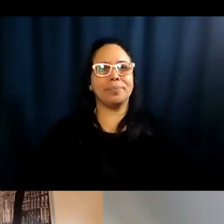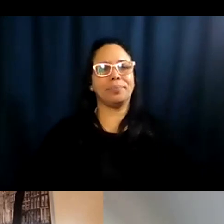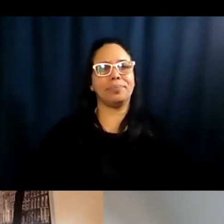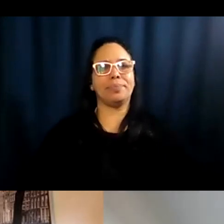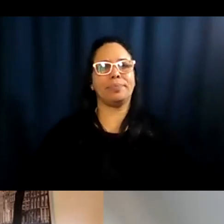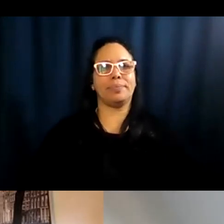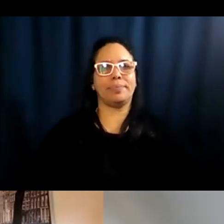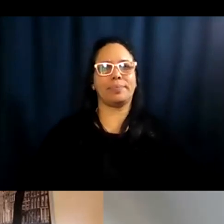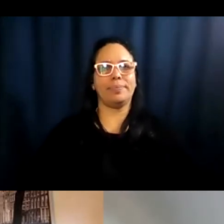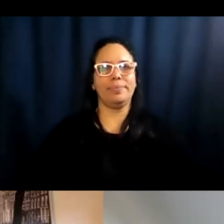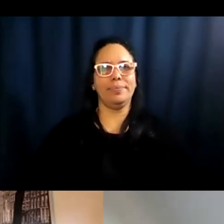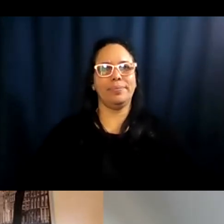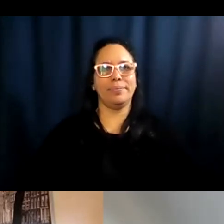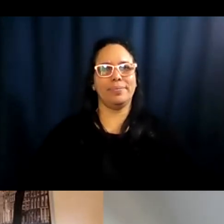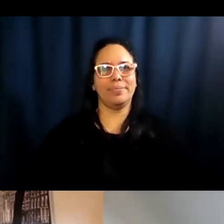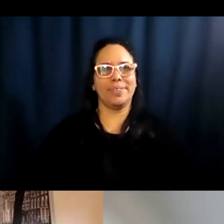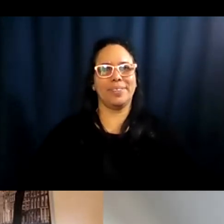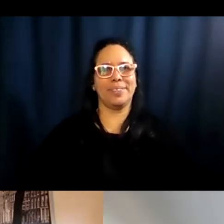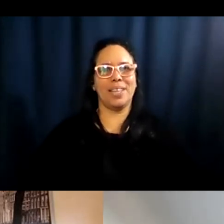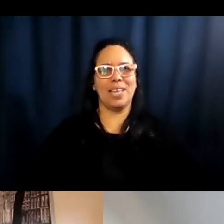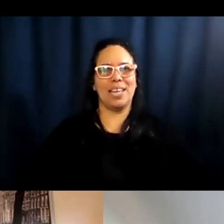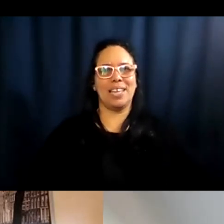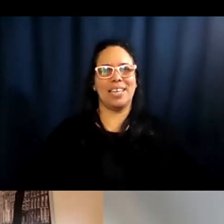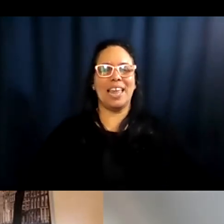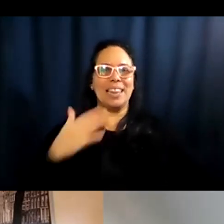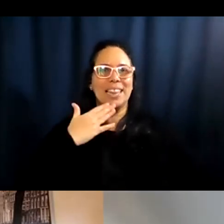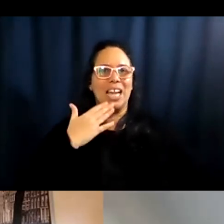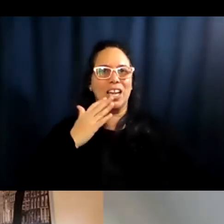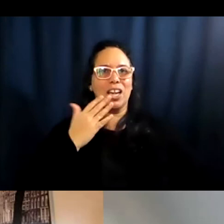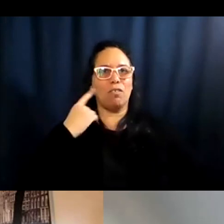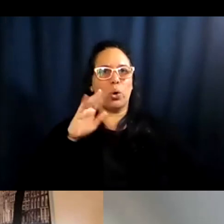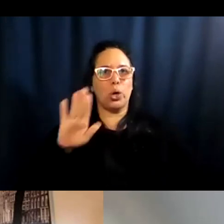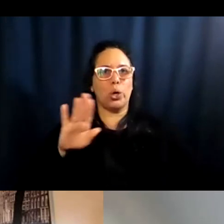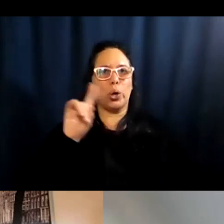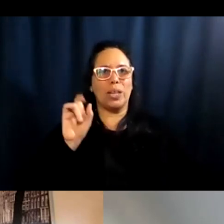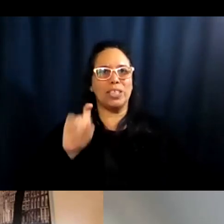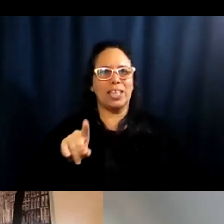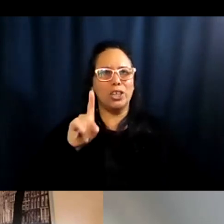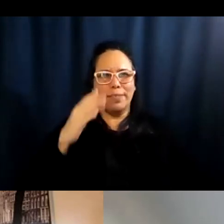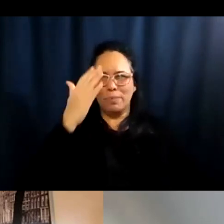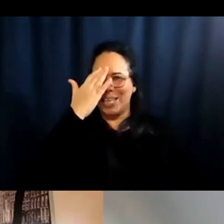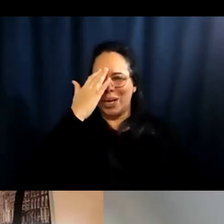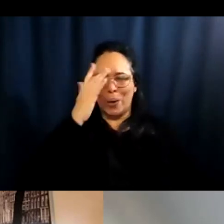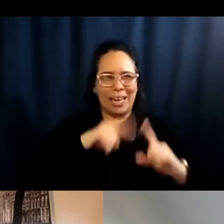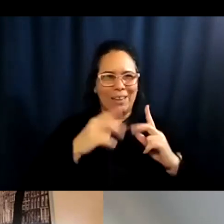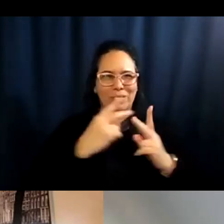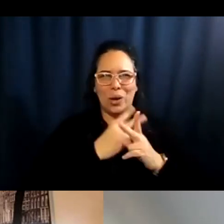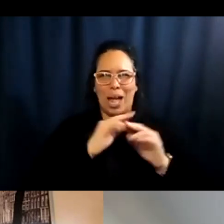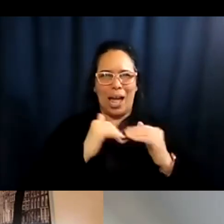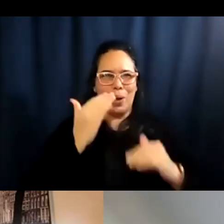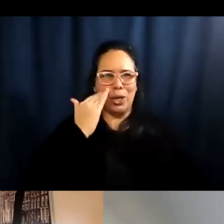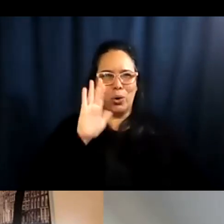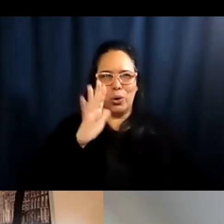So I can add my little 2 cents here. Thank you for your question. You look really familiar. I can't figure out like how I know your face.